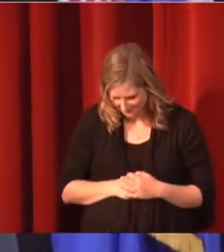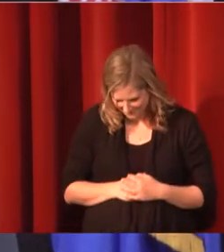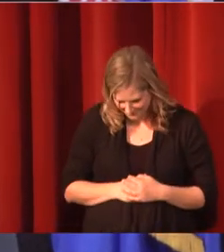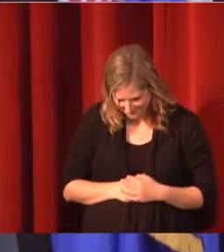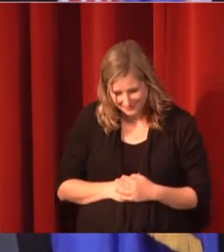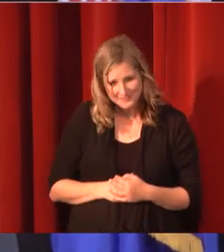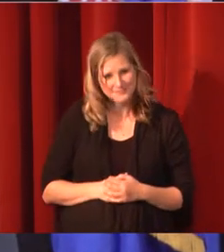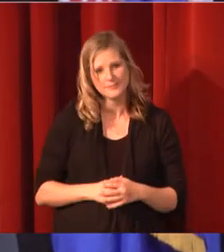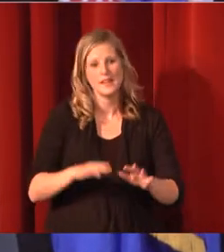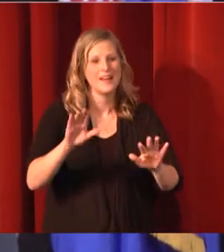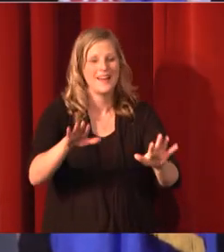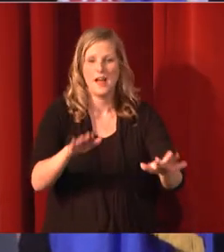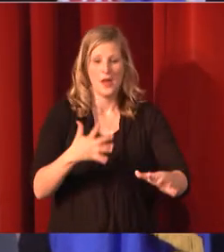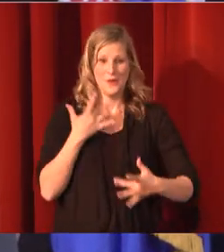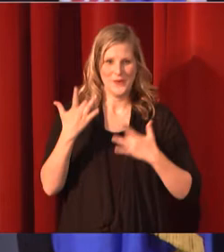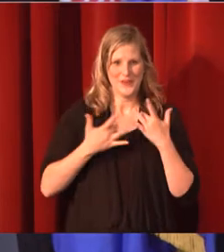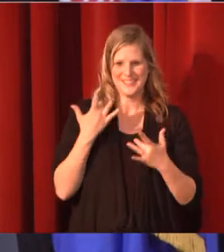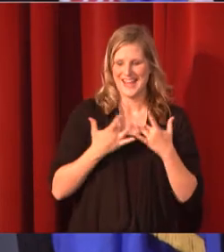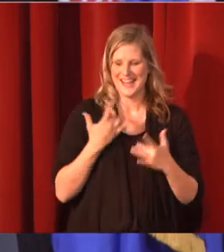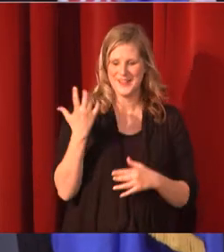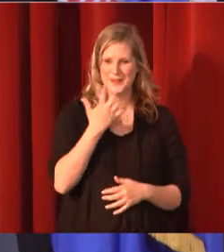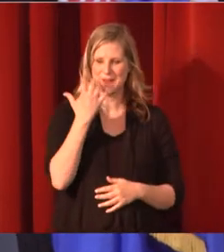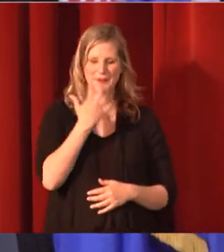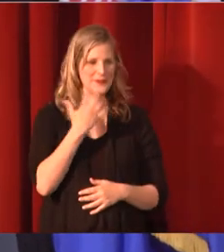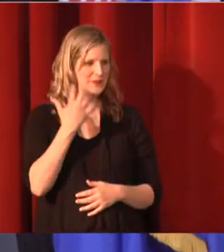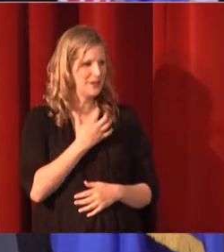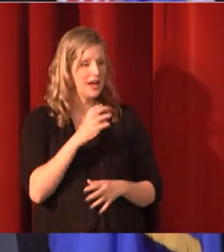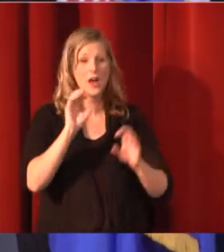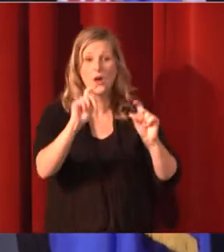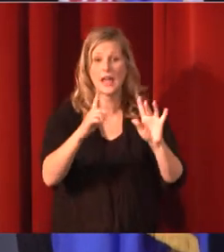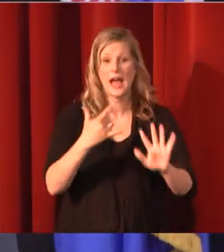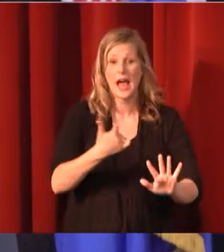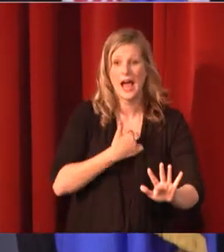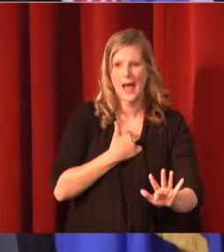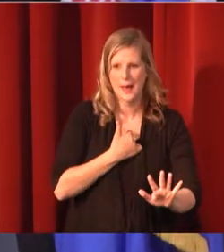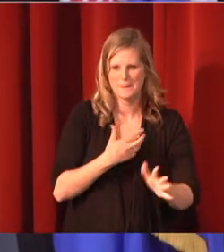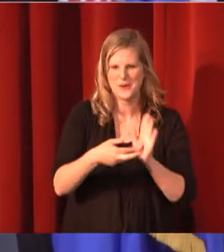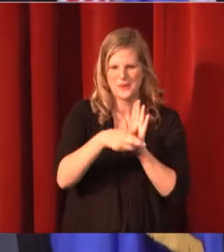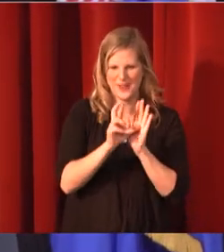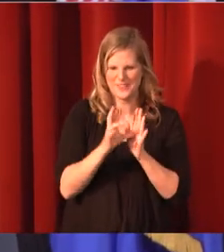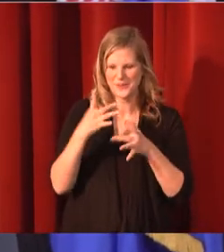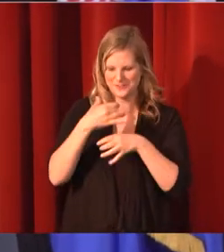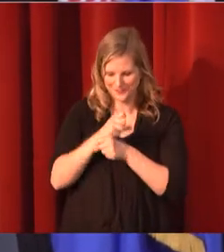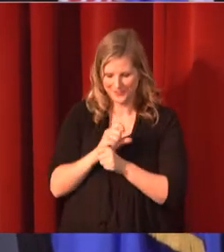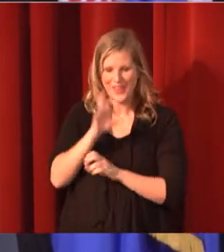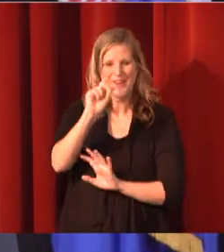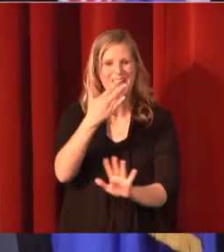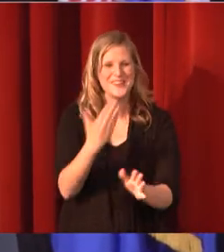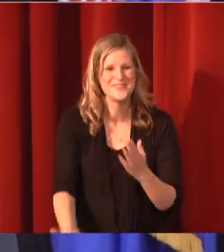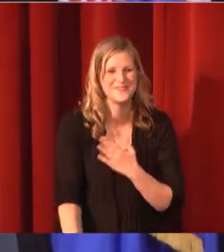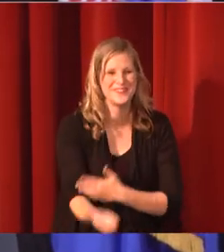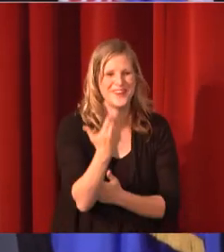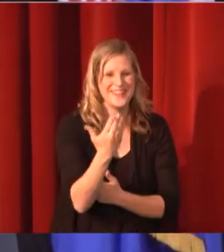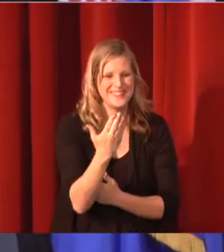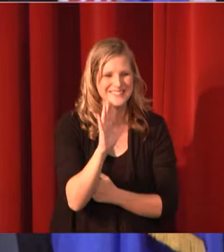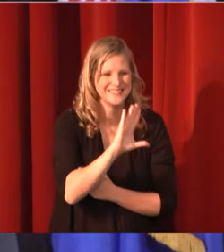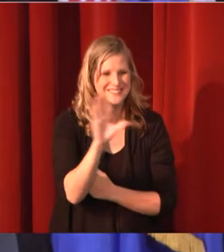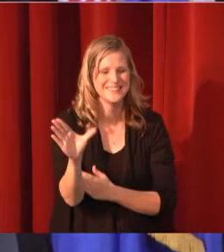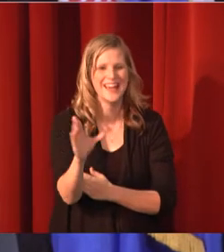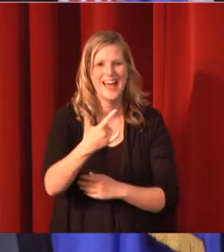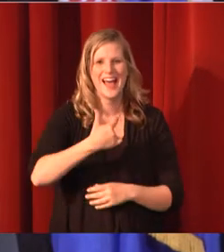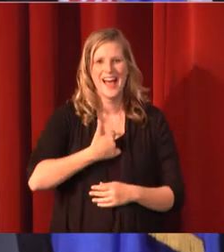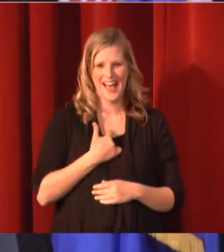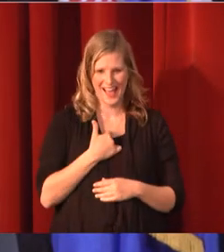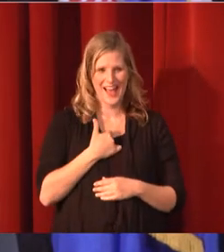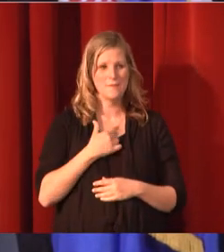got so excited there so I'm gonna give myself a redo good morning I'm Amy